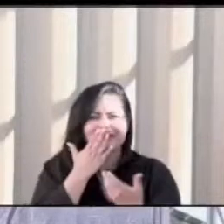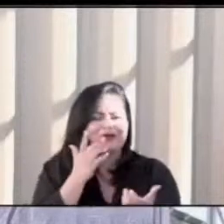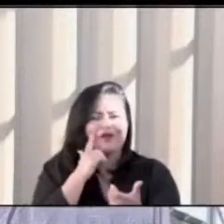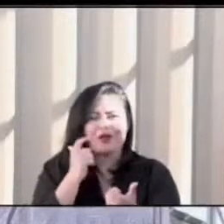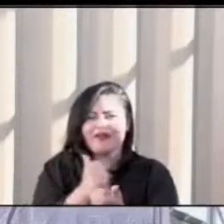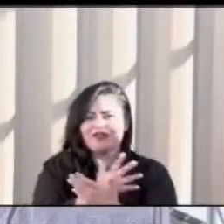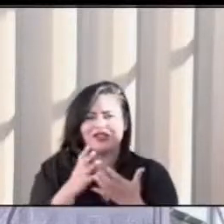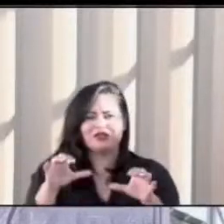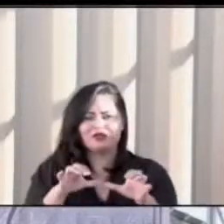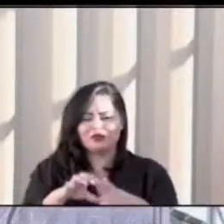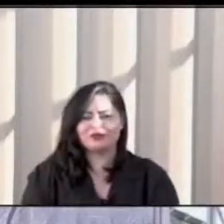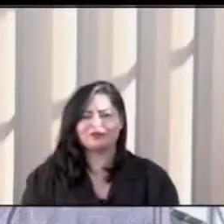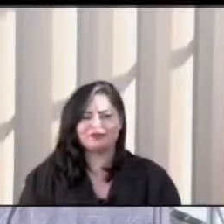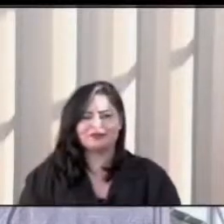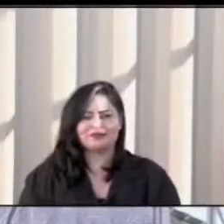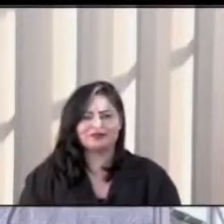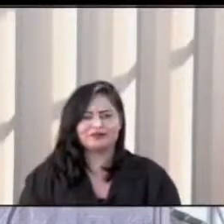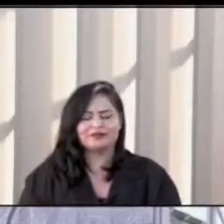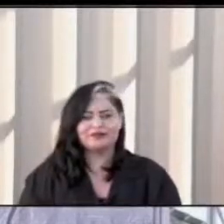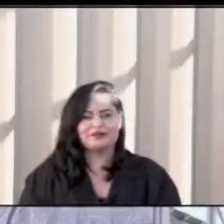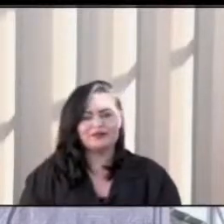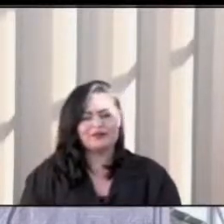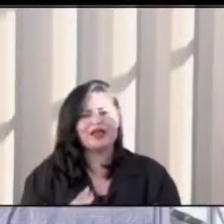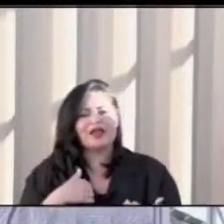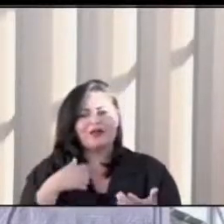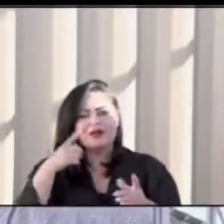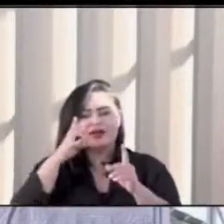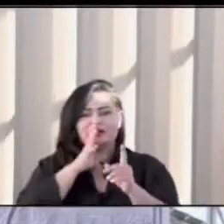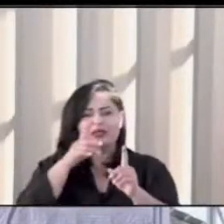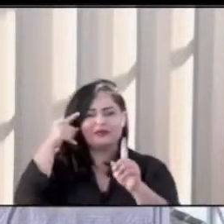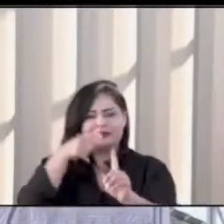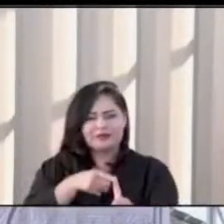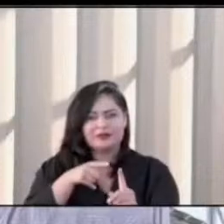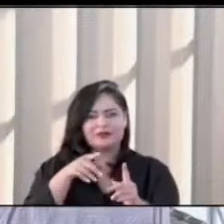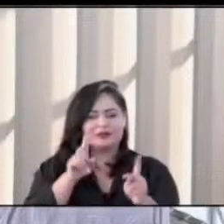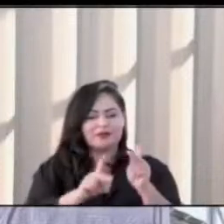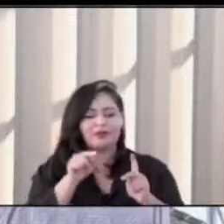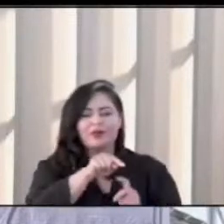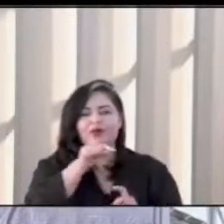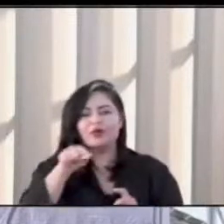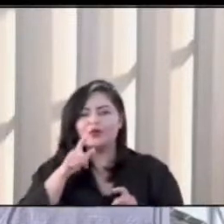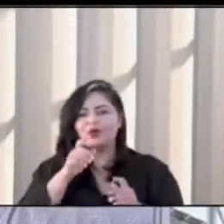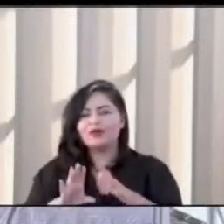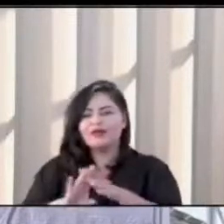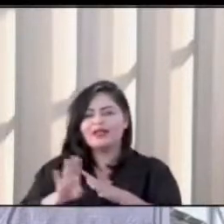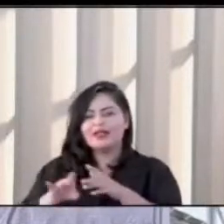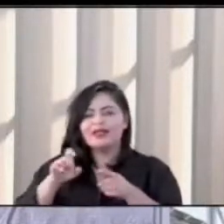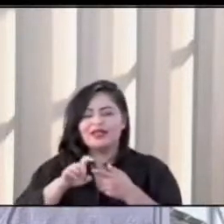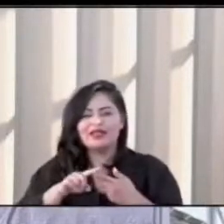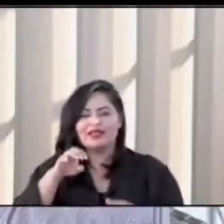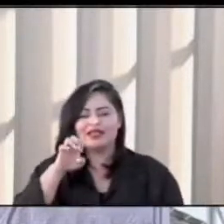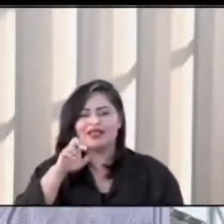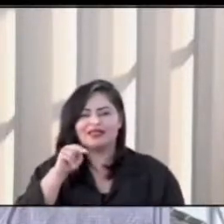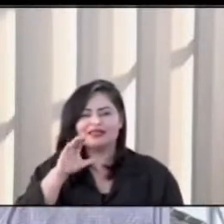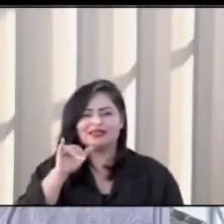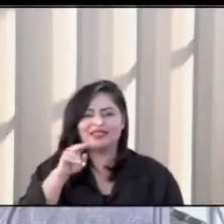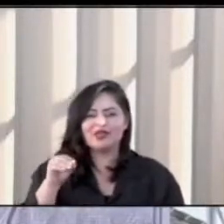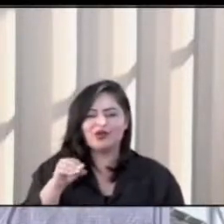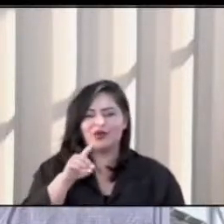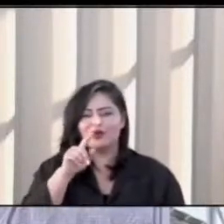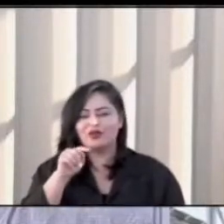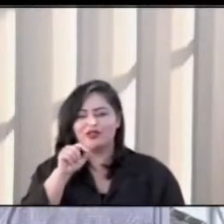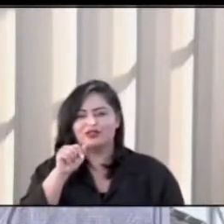you're doing. I do want to speak specifically to those who have been evacuated in Encino and Tarzana in the South San Fernando